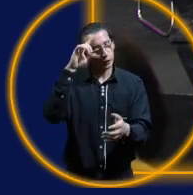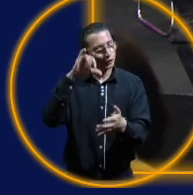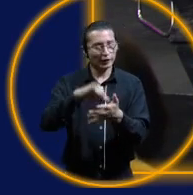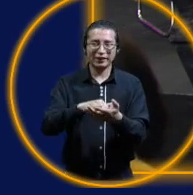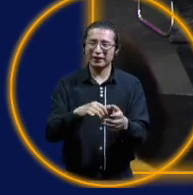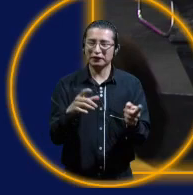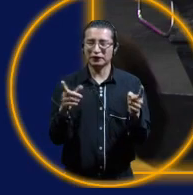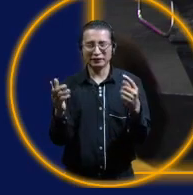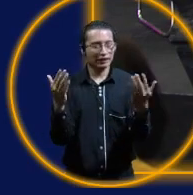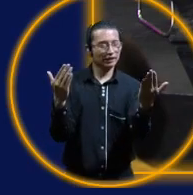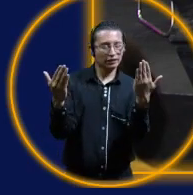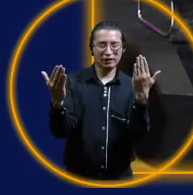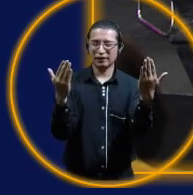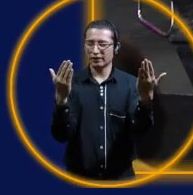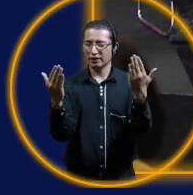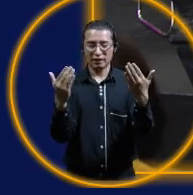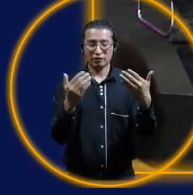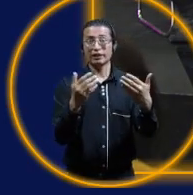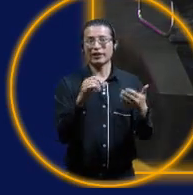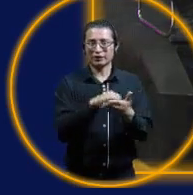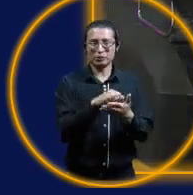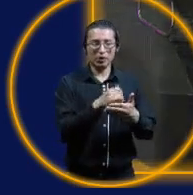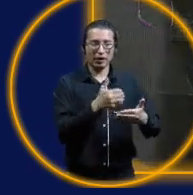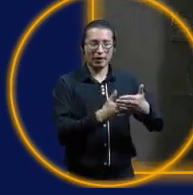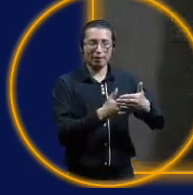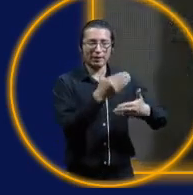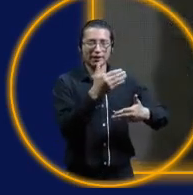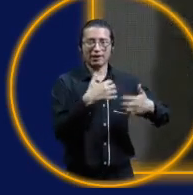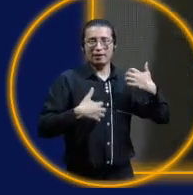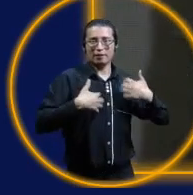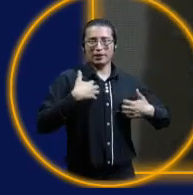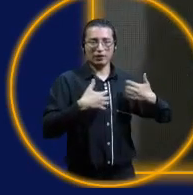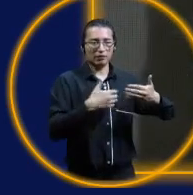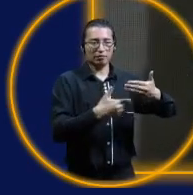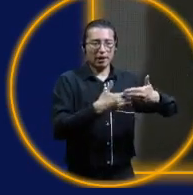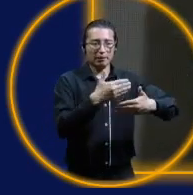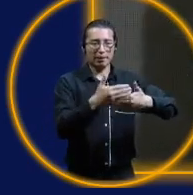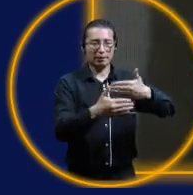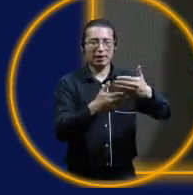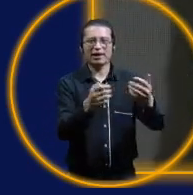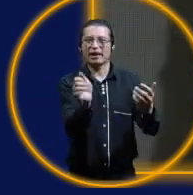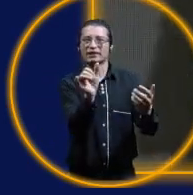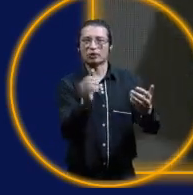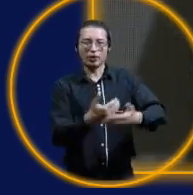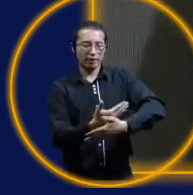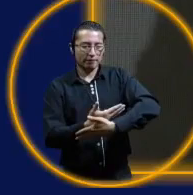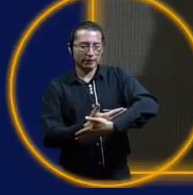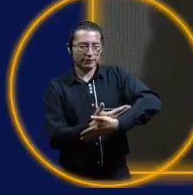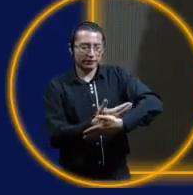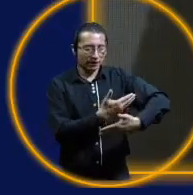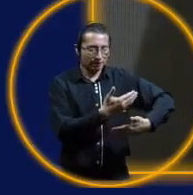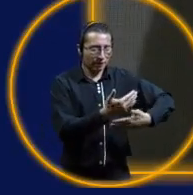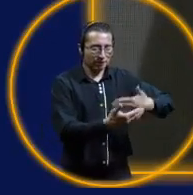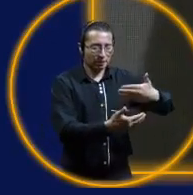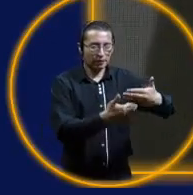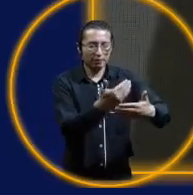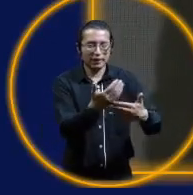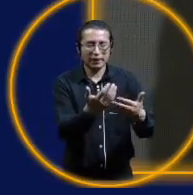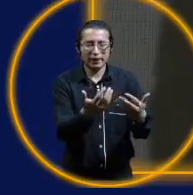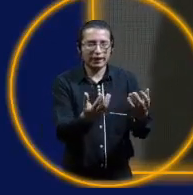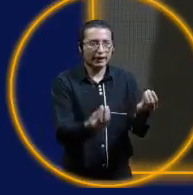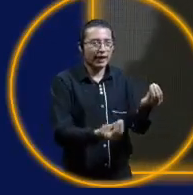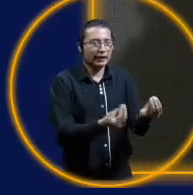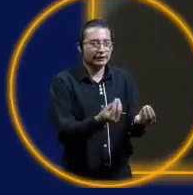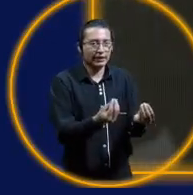because when you start, the thing is like a baby and it doesn't know what it is yet. And if it